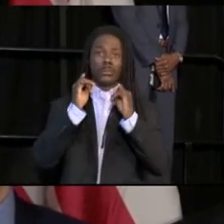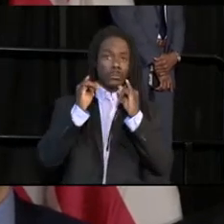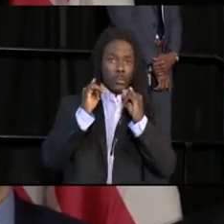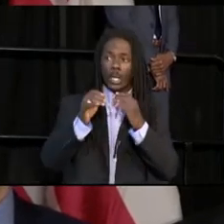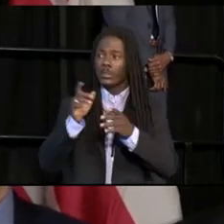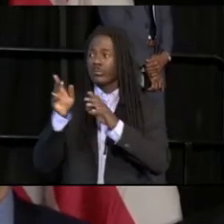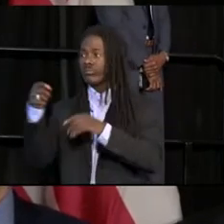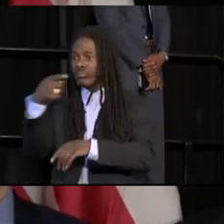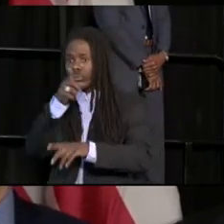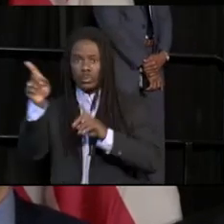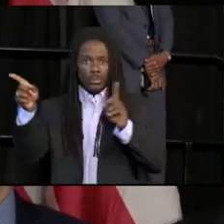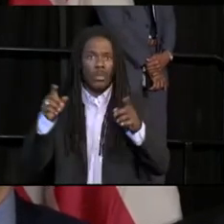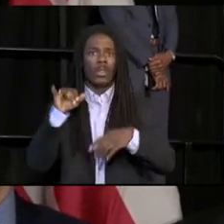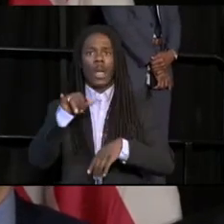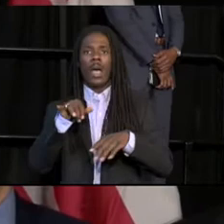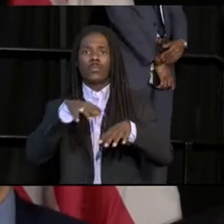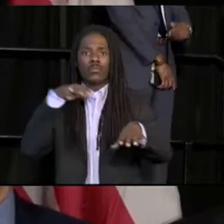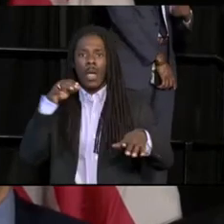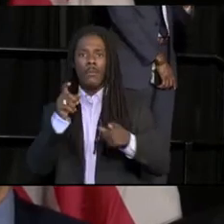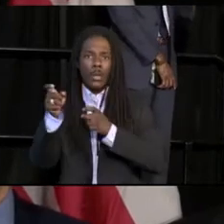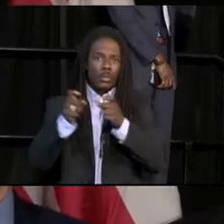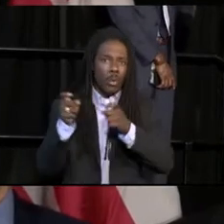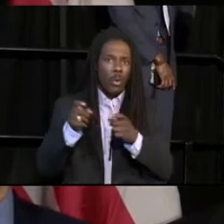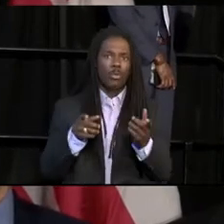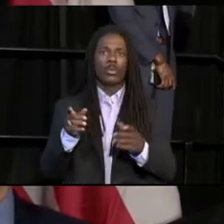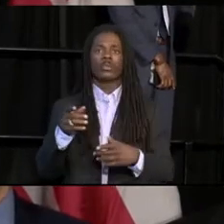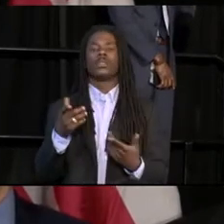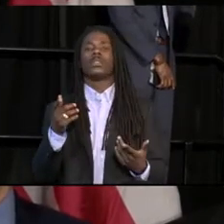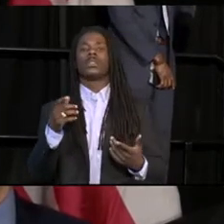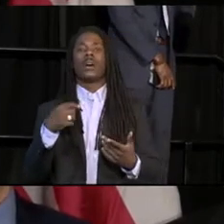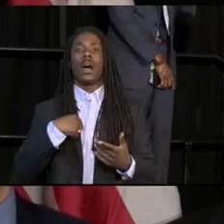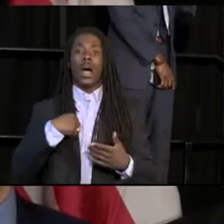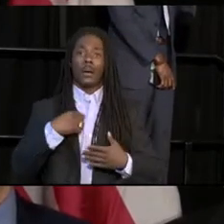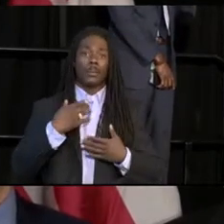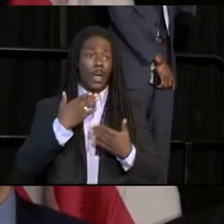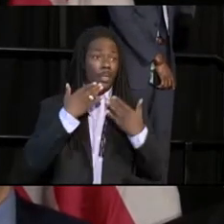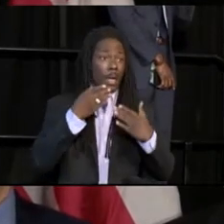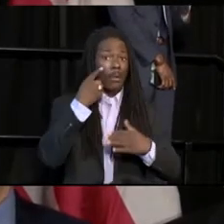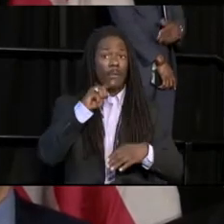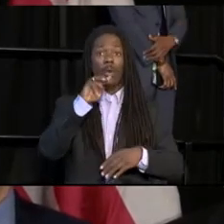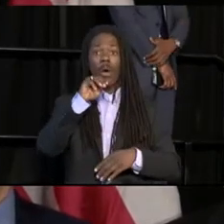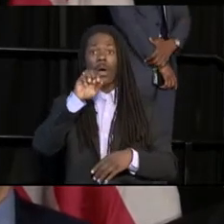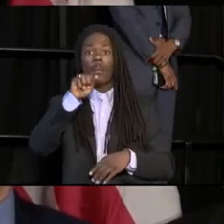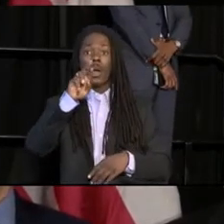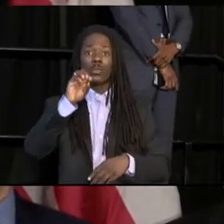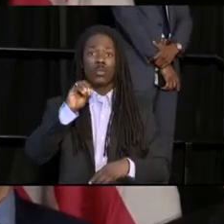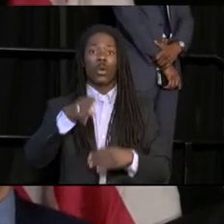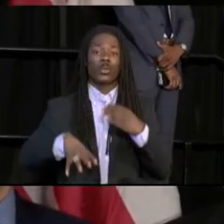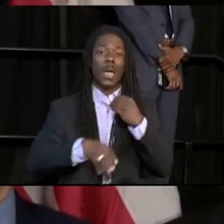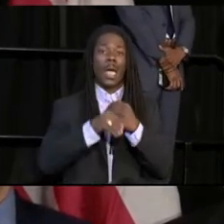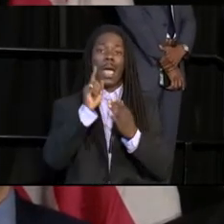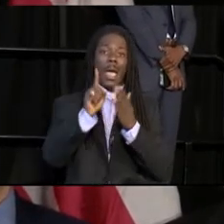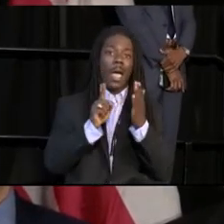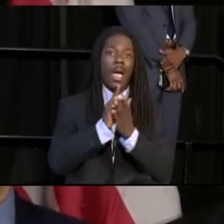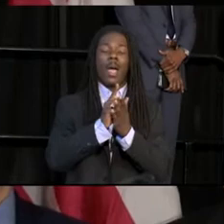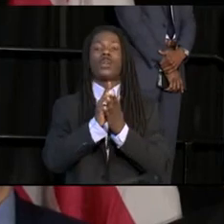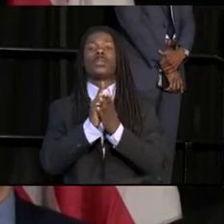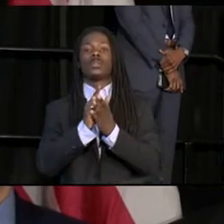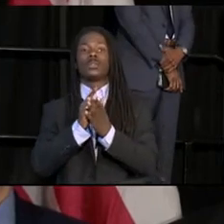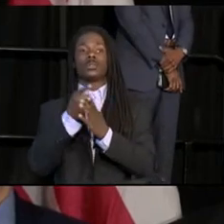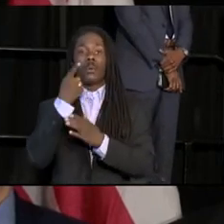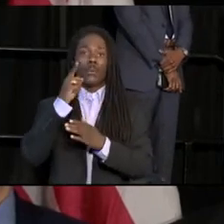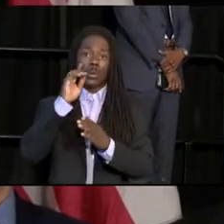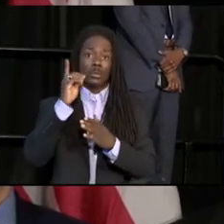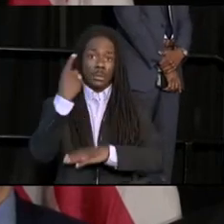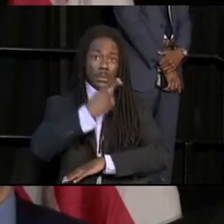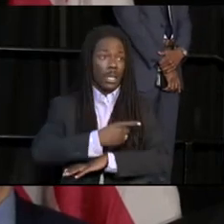control and the like. I'm grateful to Metro for adding the additional rush hour service throughout the day to help